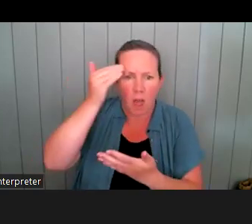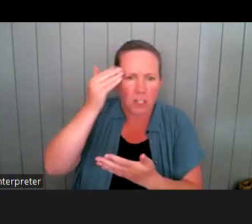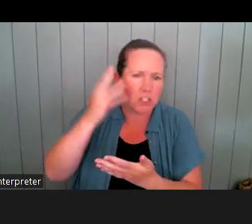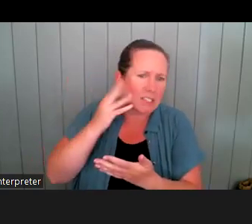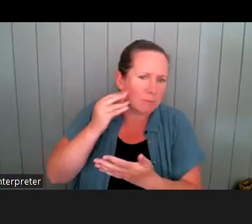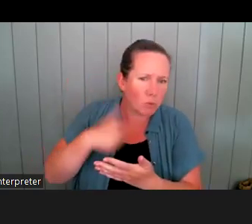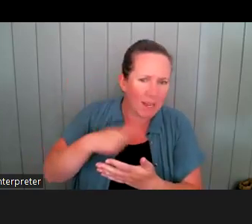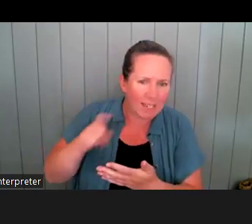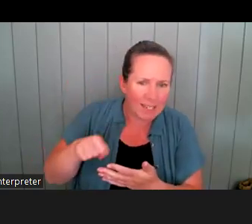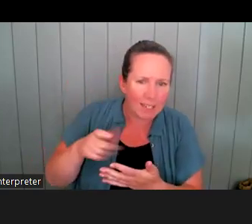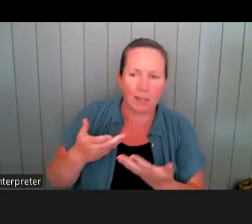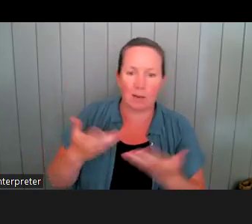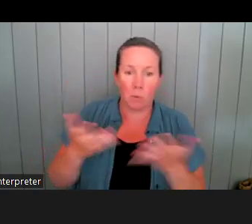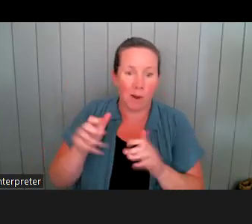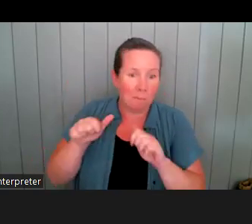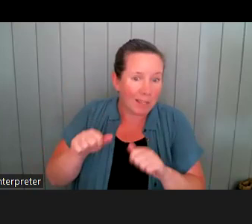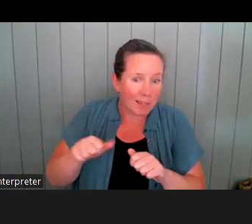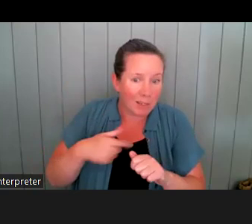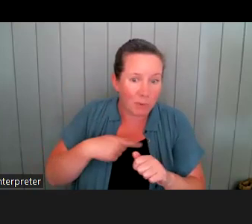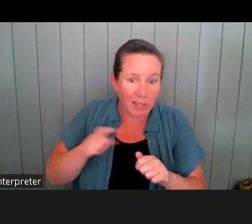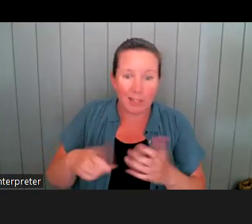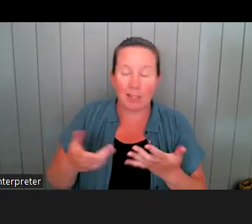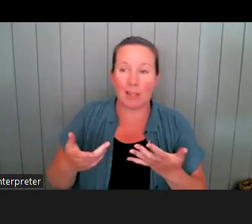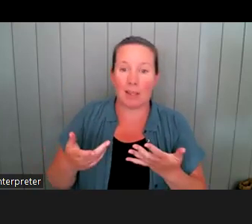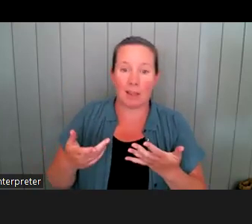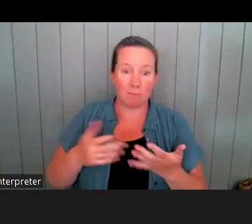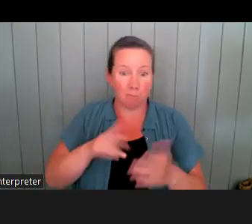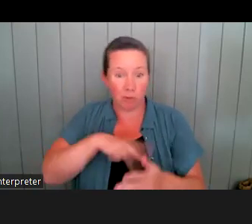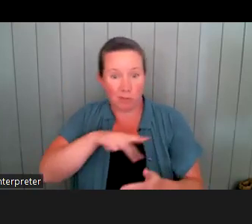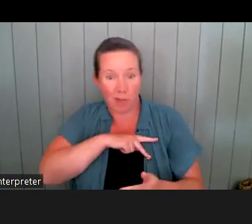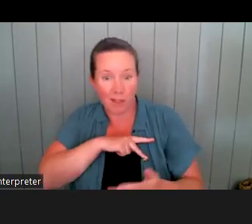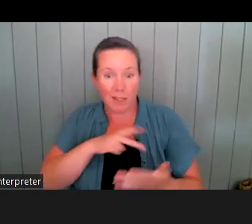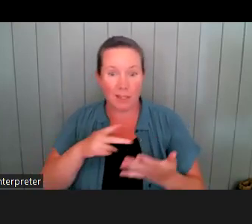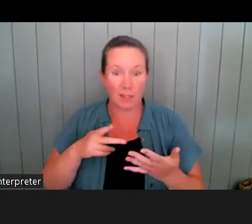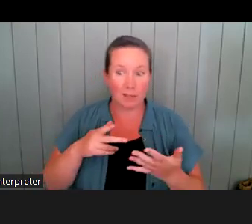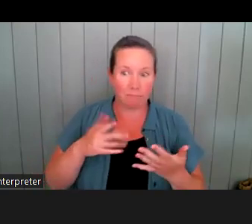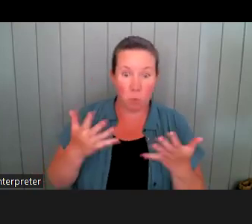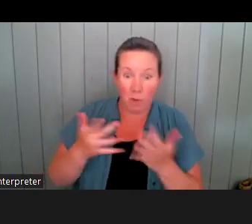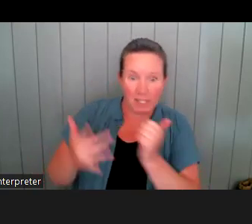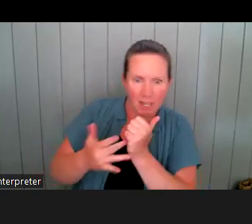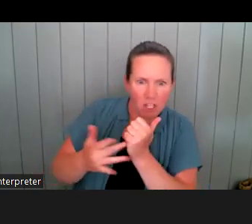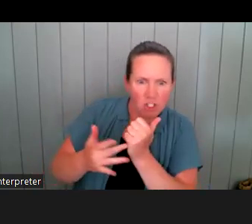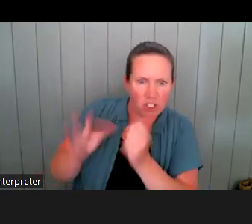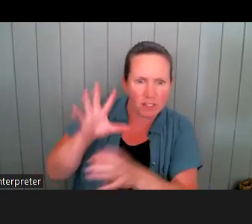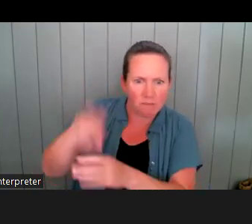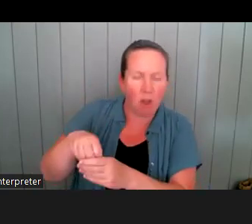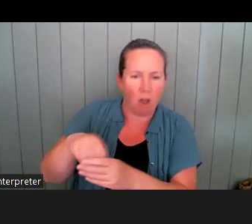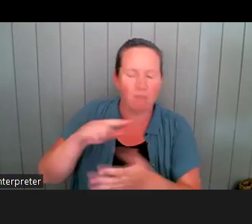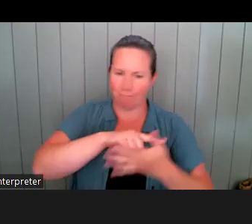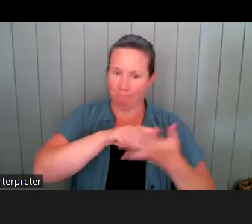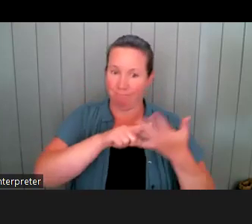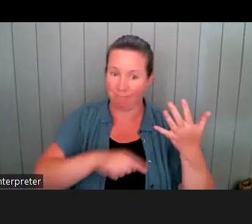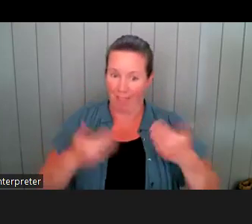personality, technology, education, job outlook, and explore. What else is there? So